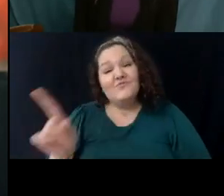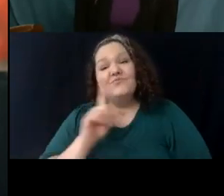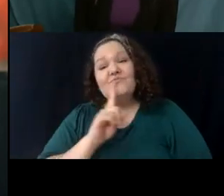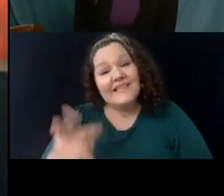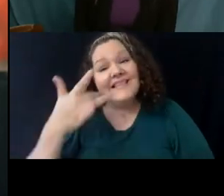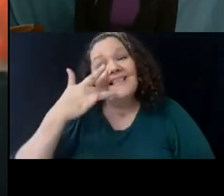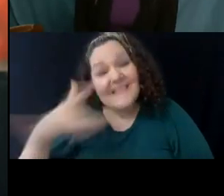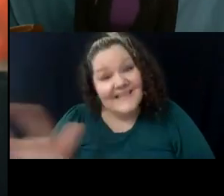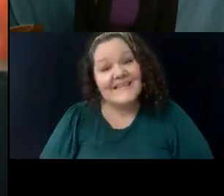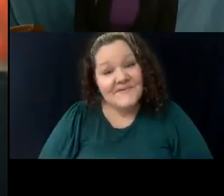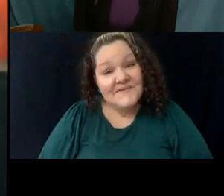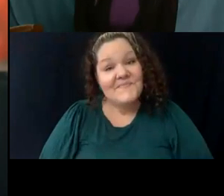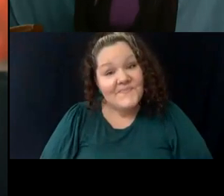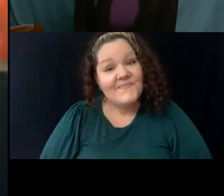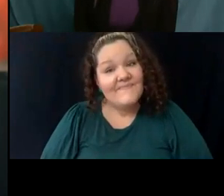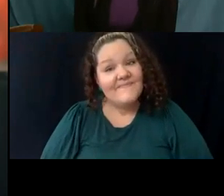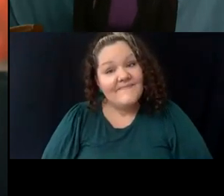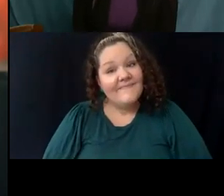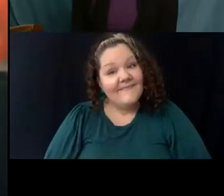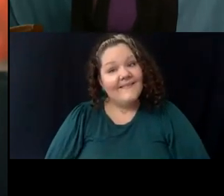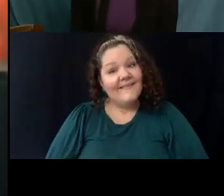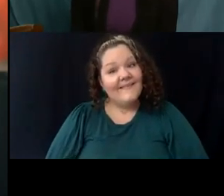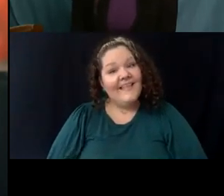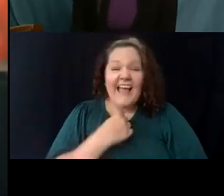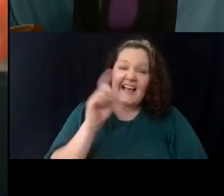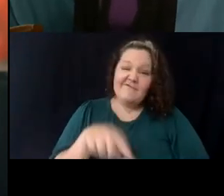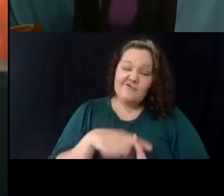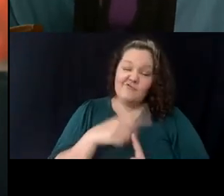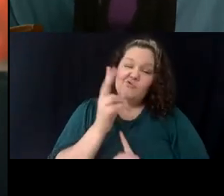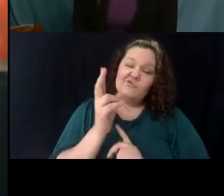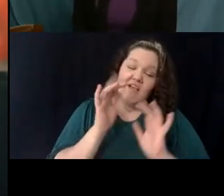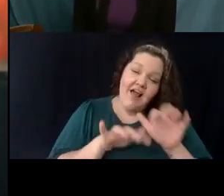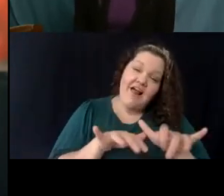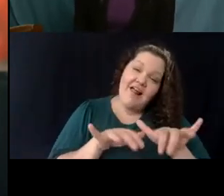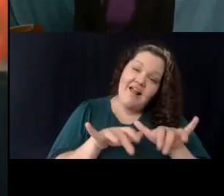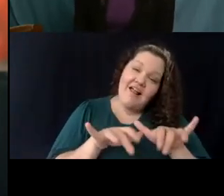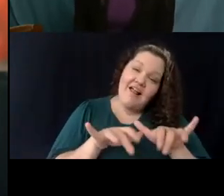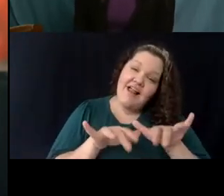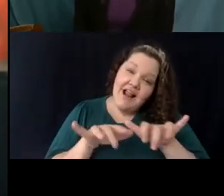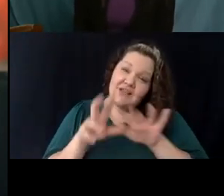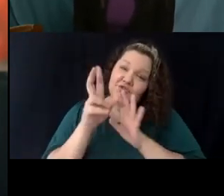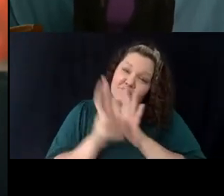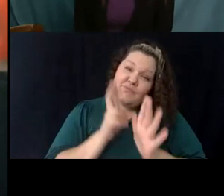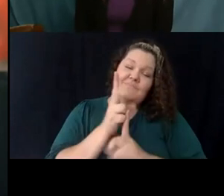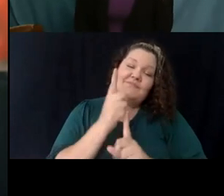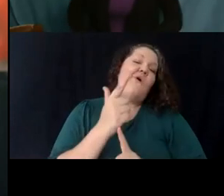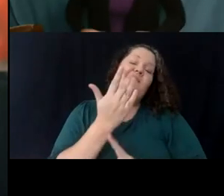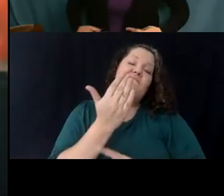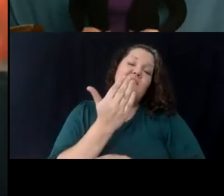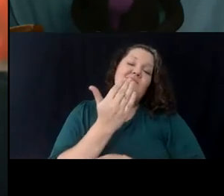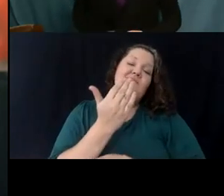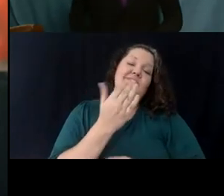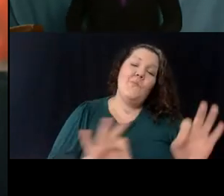So when I say that you have like a speech to text app, I gotta say, you're very lucky to be able to access